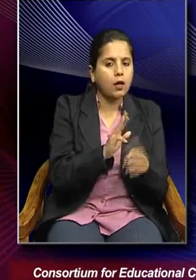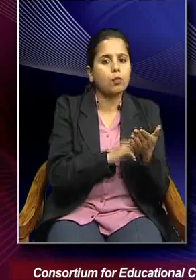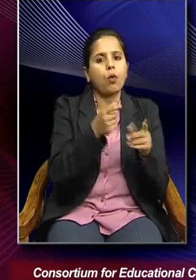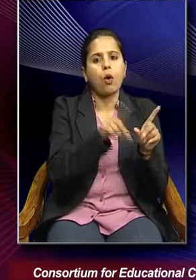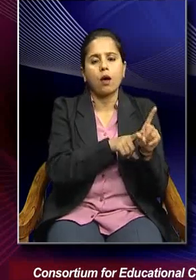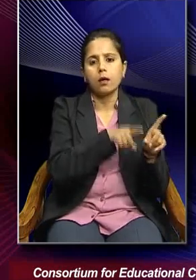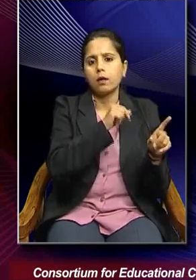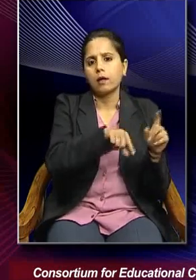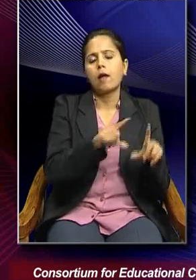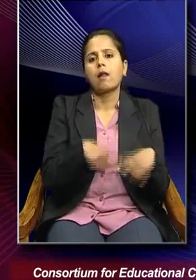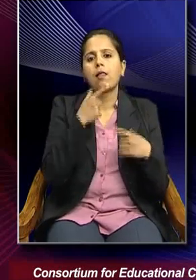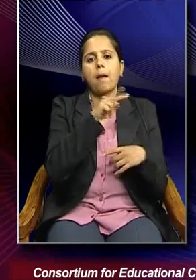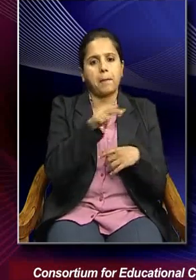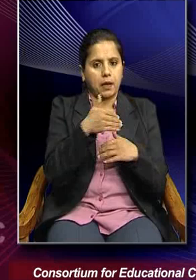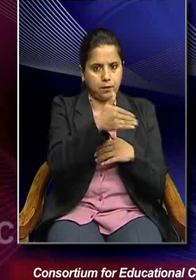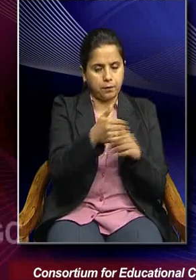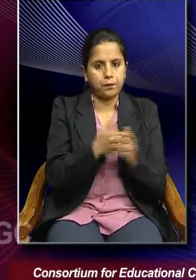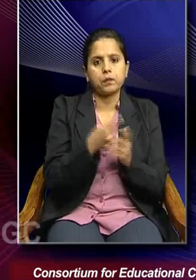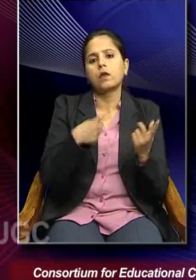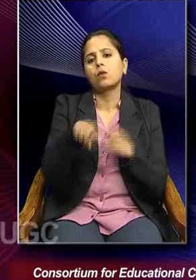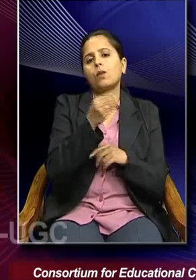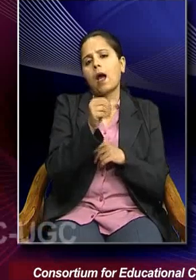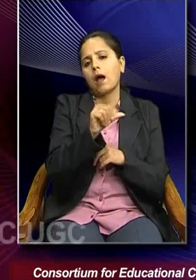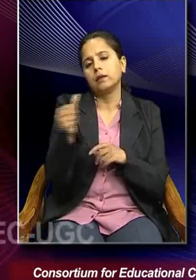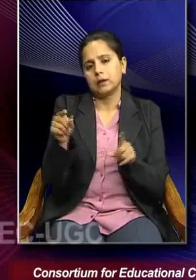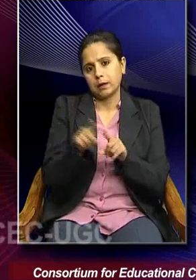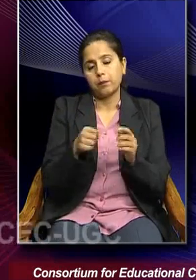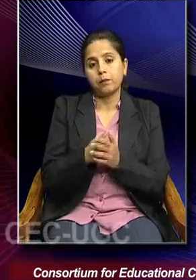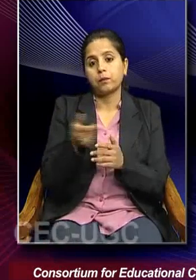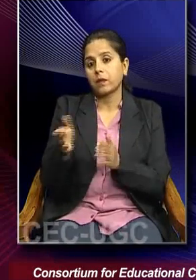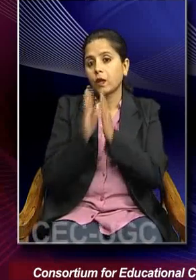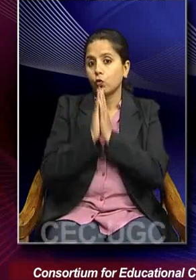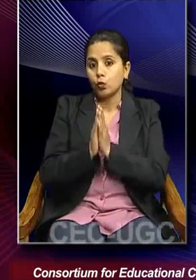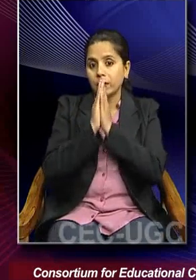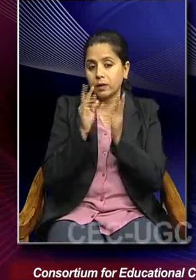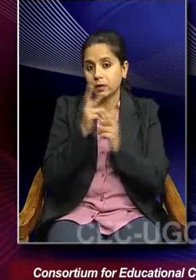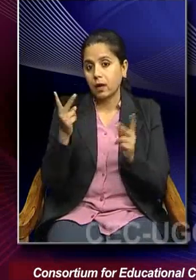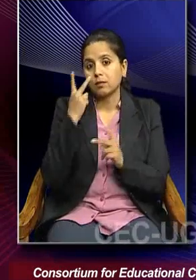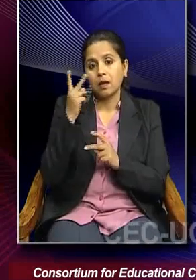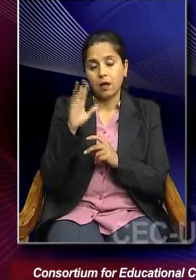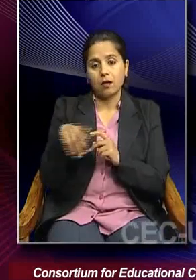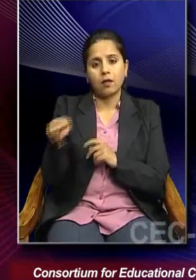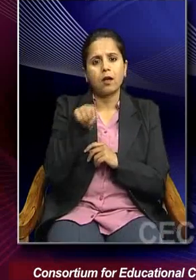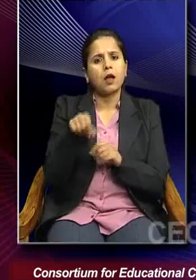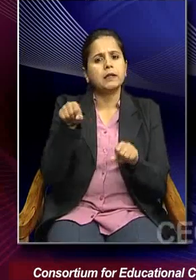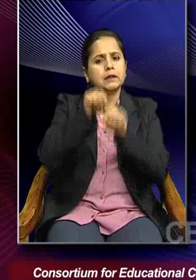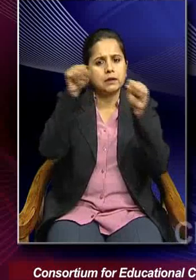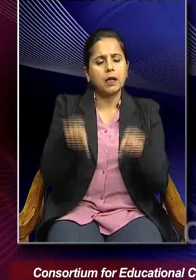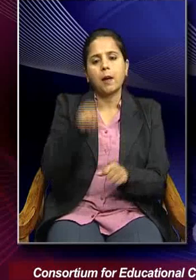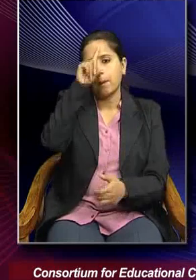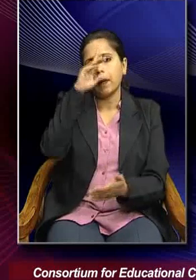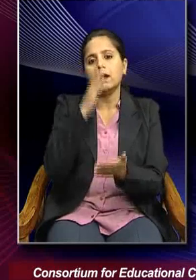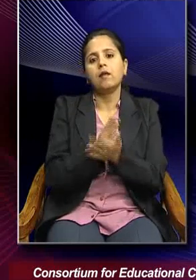the meaning of life, among other things. While religion, on the other hand, is a system of